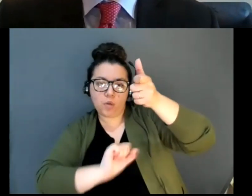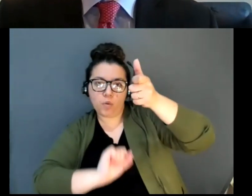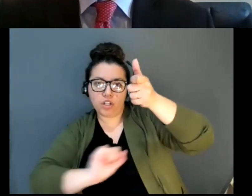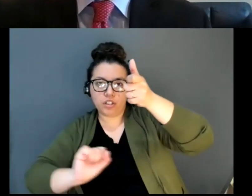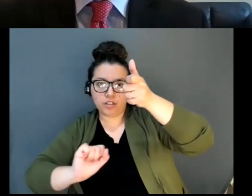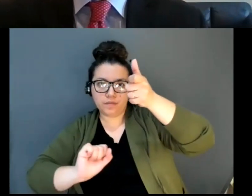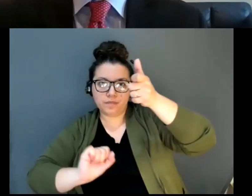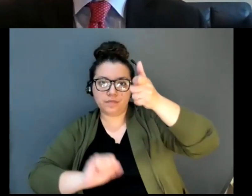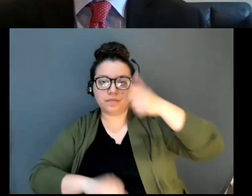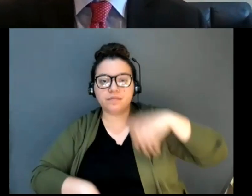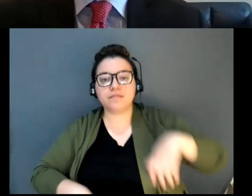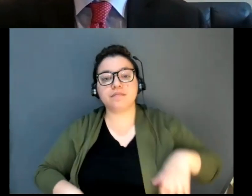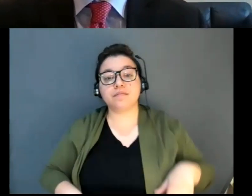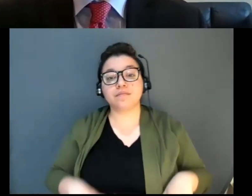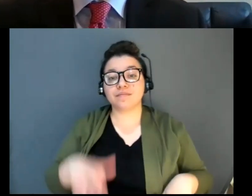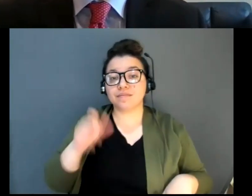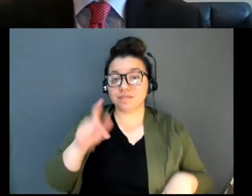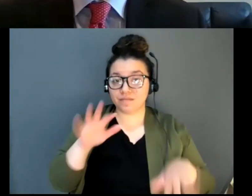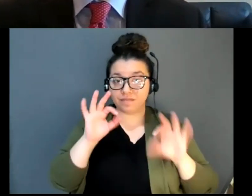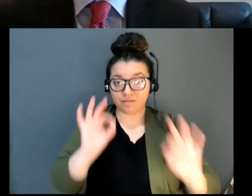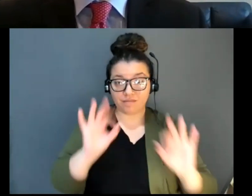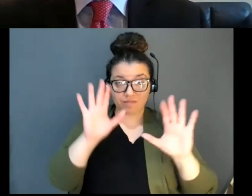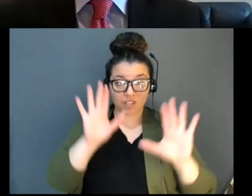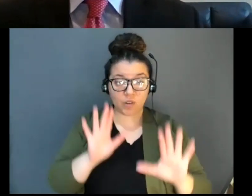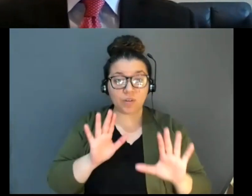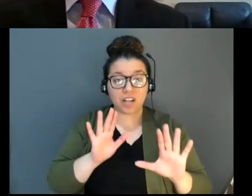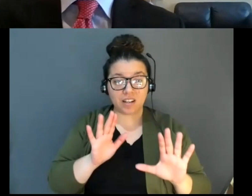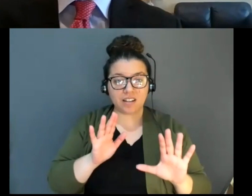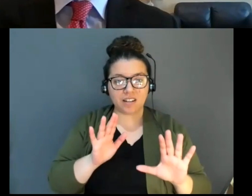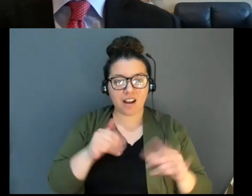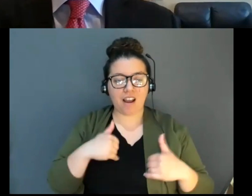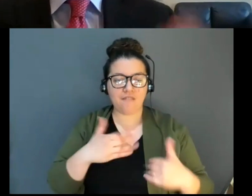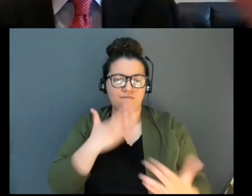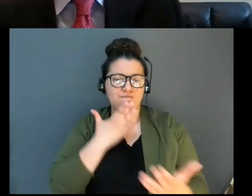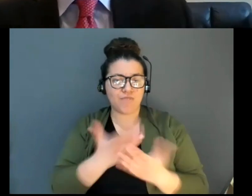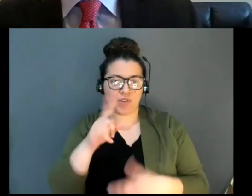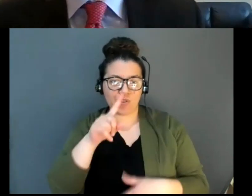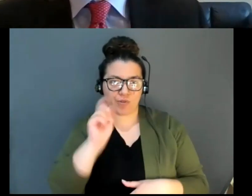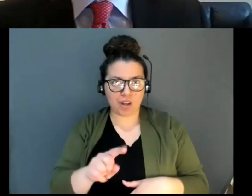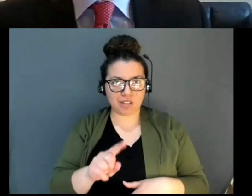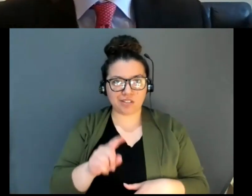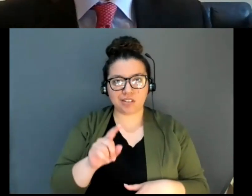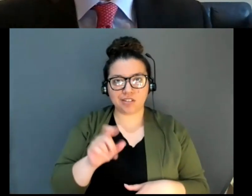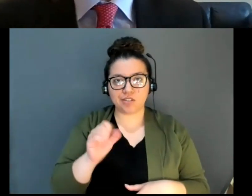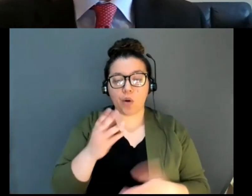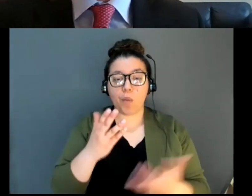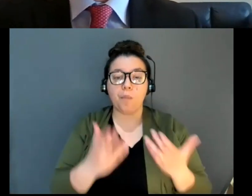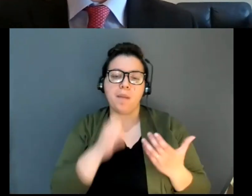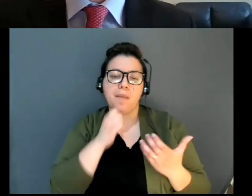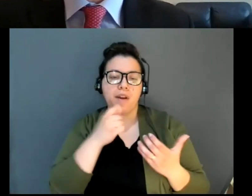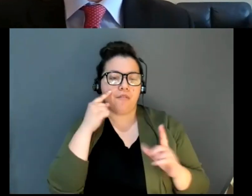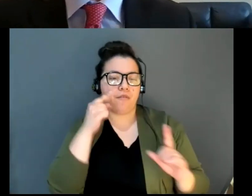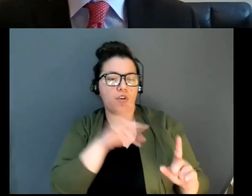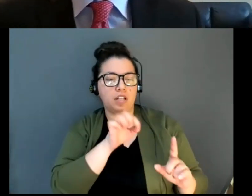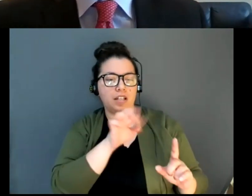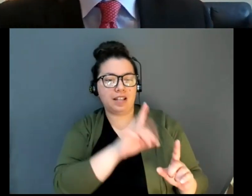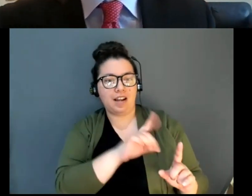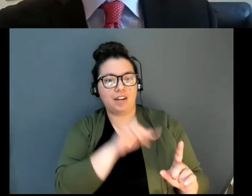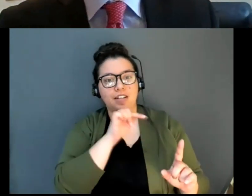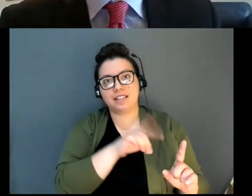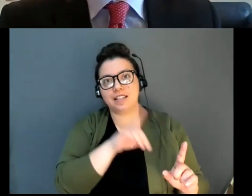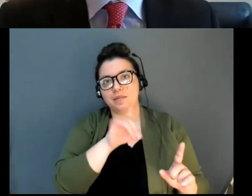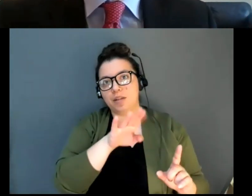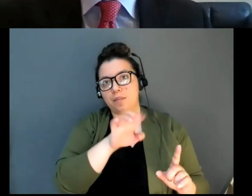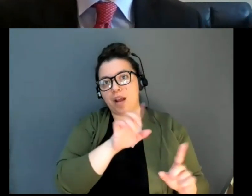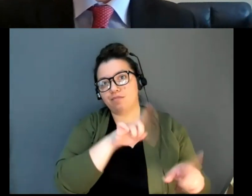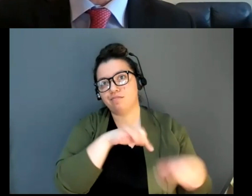of our questions. I like what I'm seeing here. We got some interesting ones. Here's a good question. Maybe it's not for Leonard so much because he's been doing debate since he was,